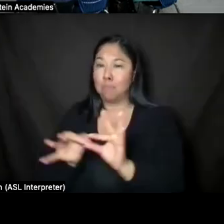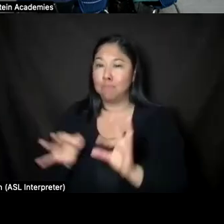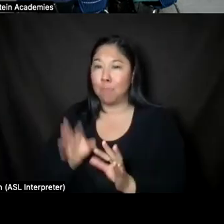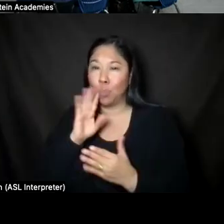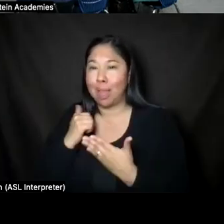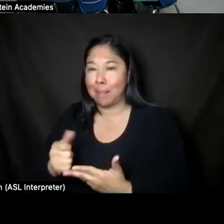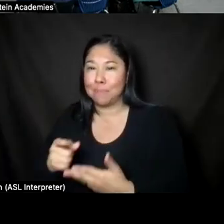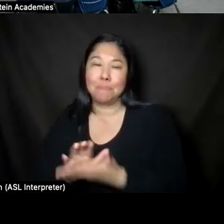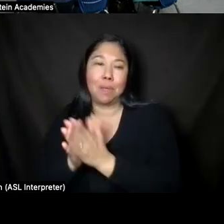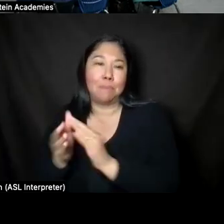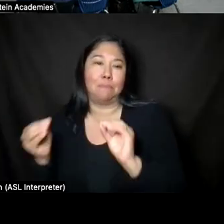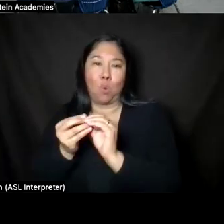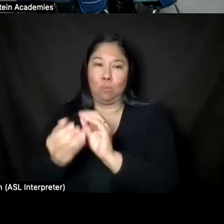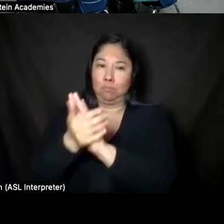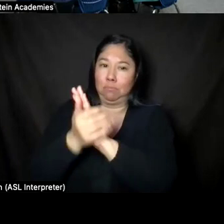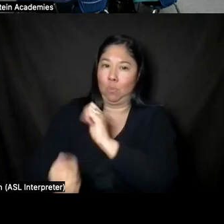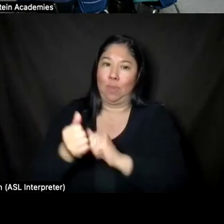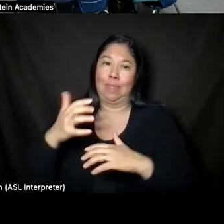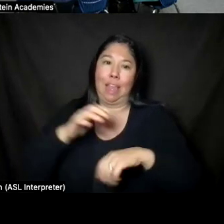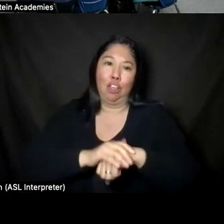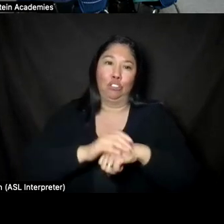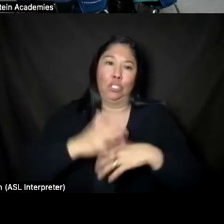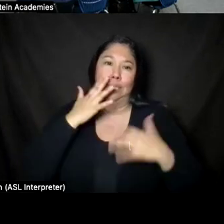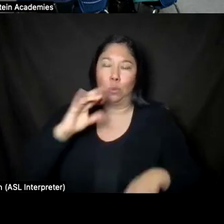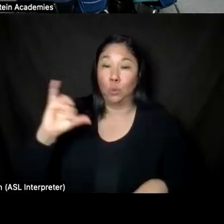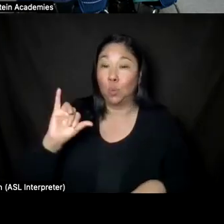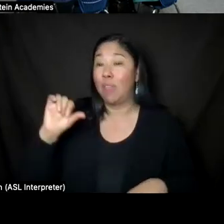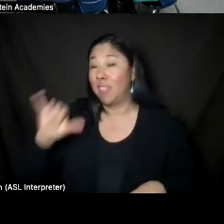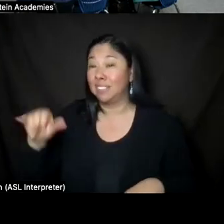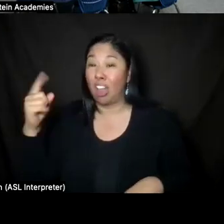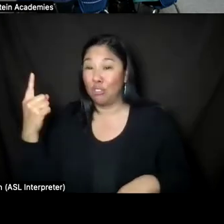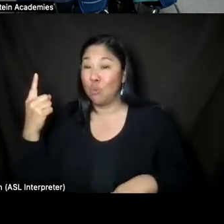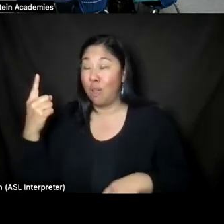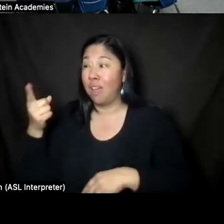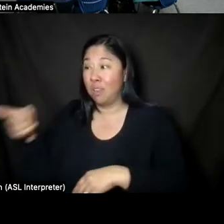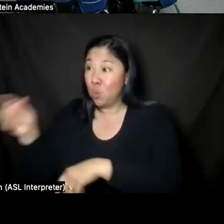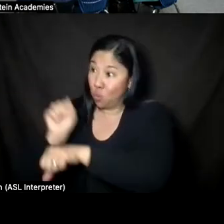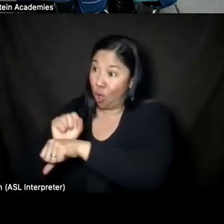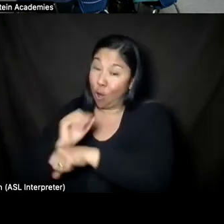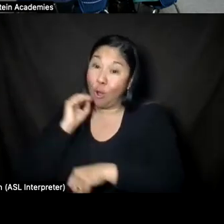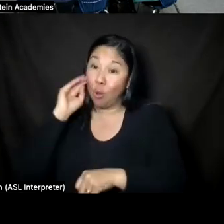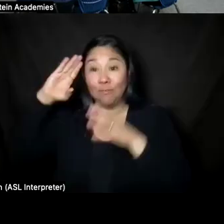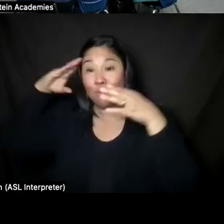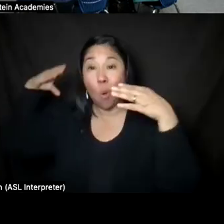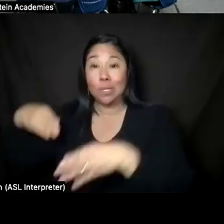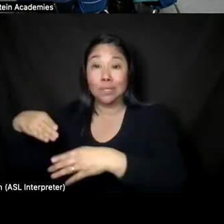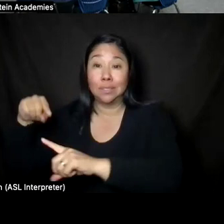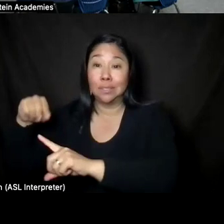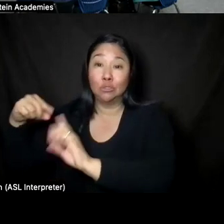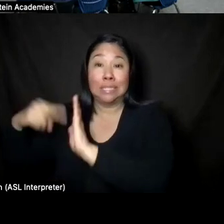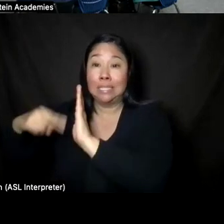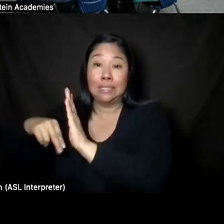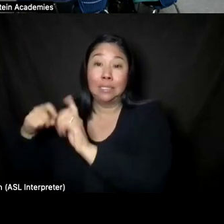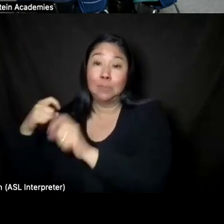become better at the English sounds as well. So that's another thing that you could work on at home, is really just focusing on the reading in